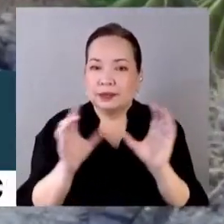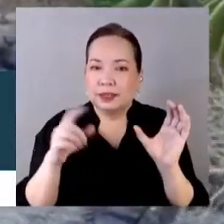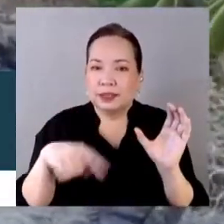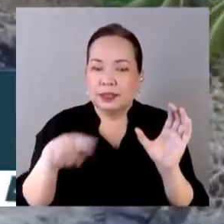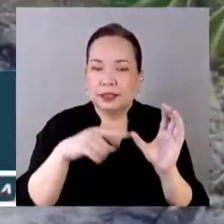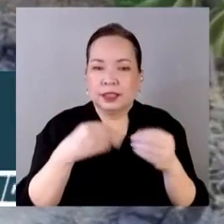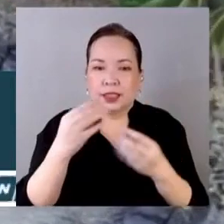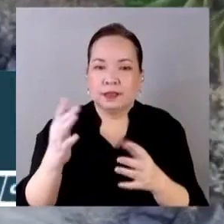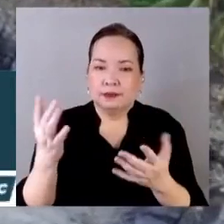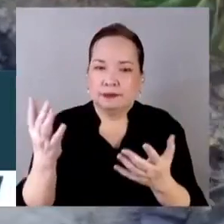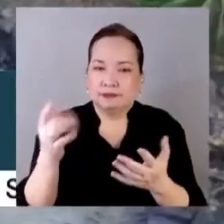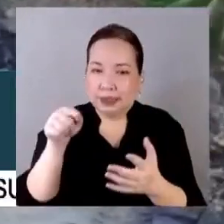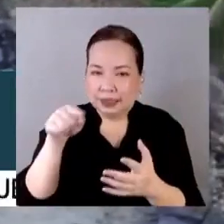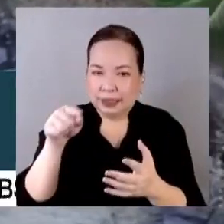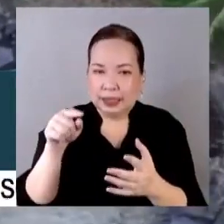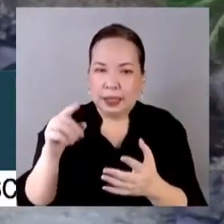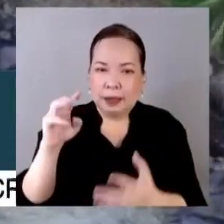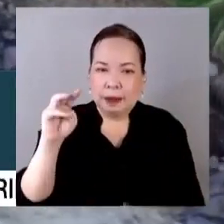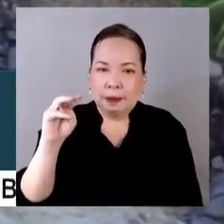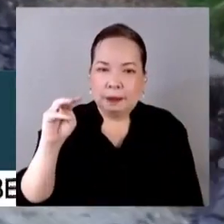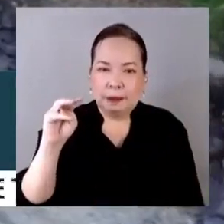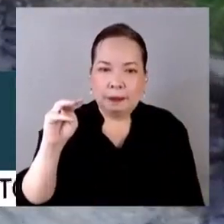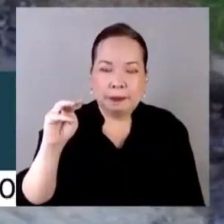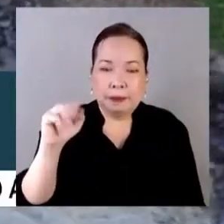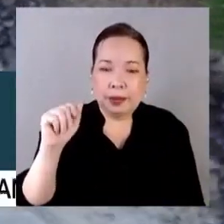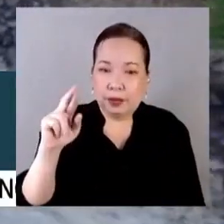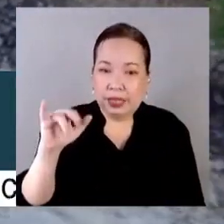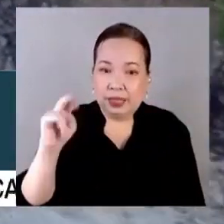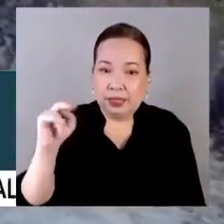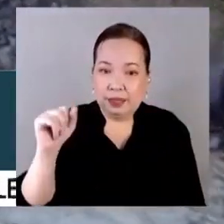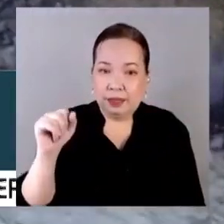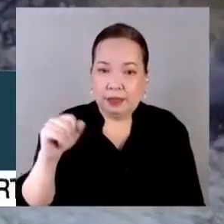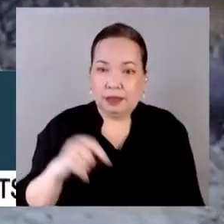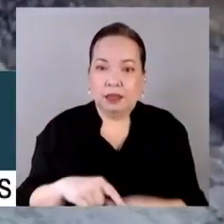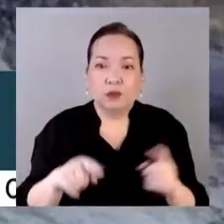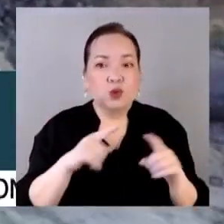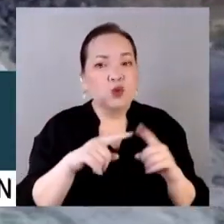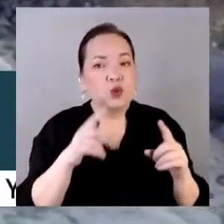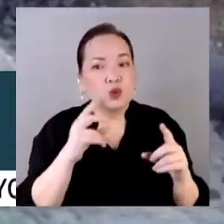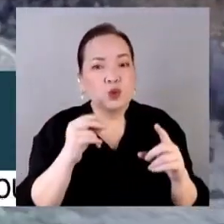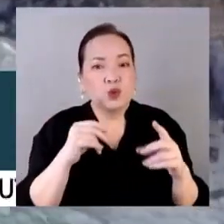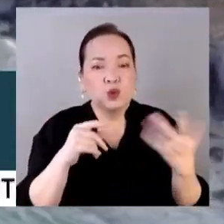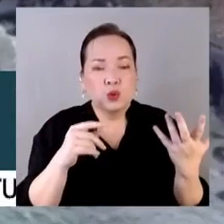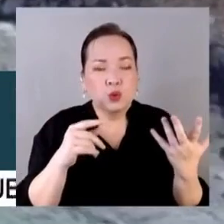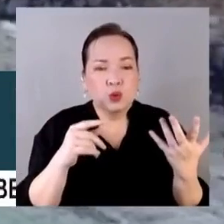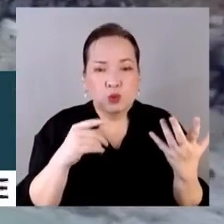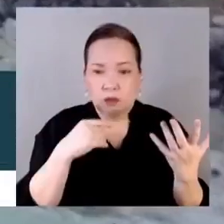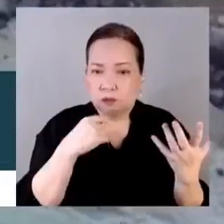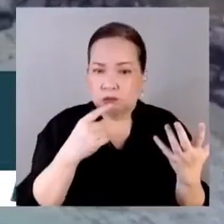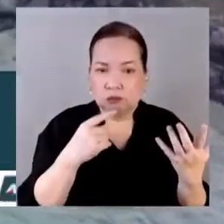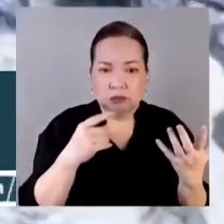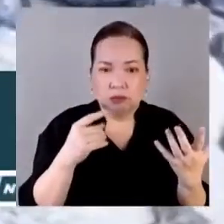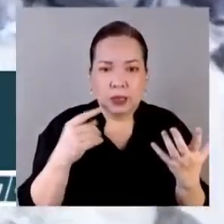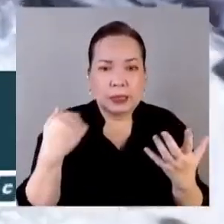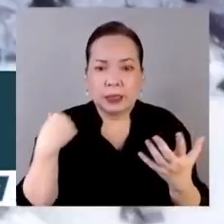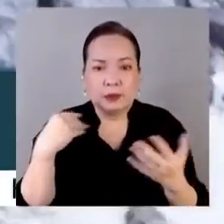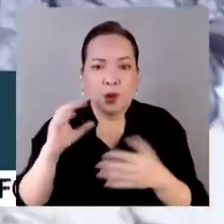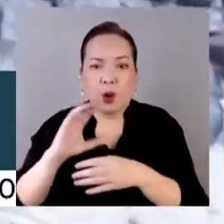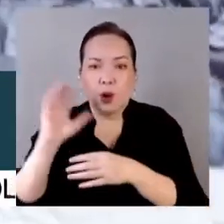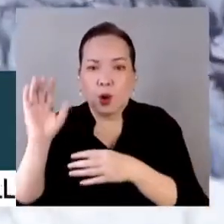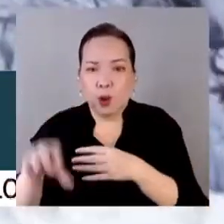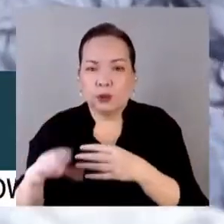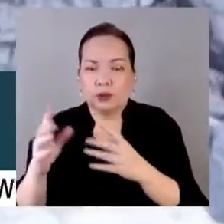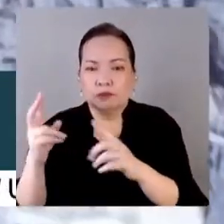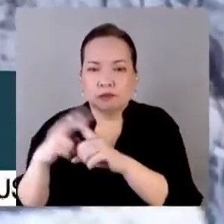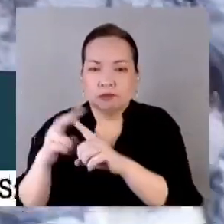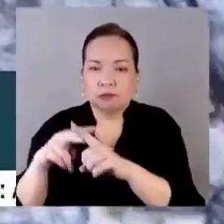Princess Empress to counter the claim. But Marina says the process of amending the CPC application is not yet completed, as the company